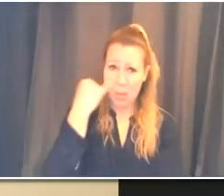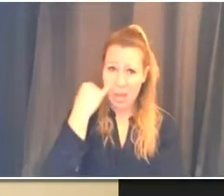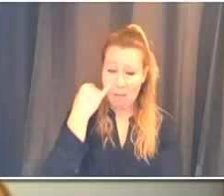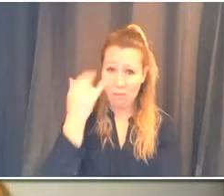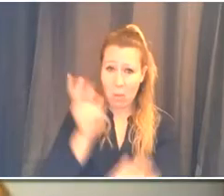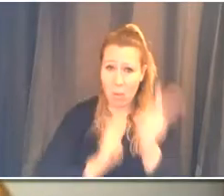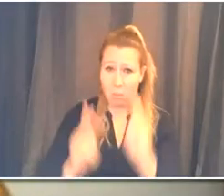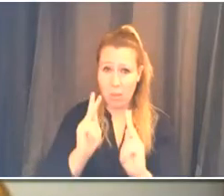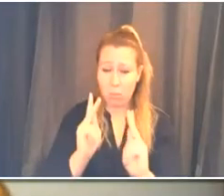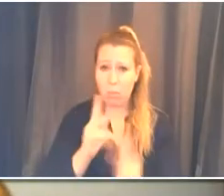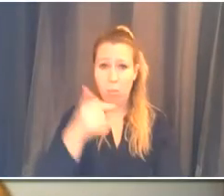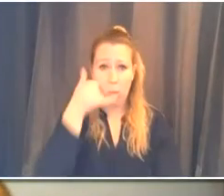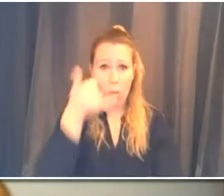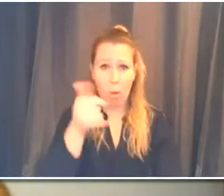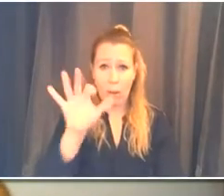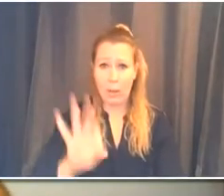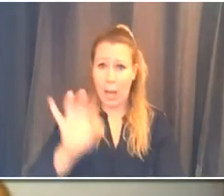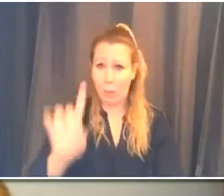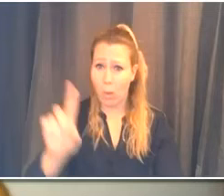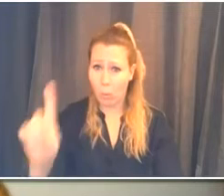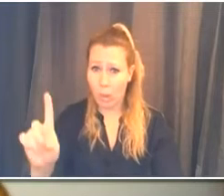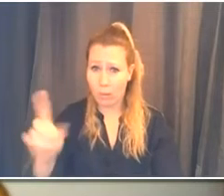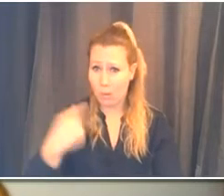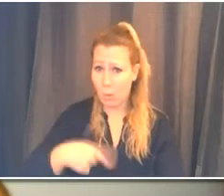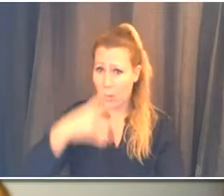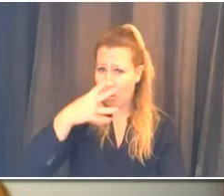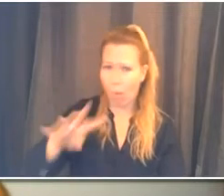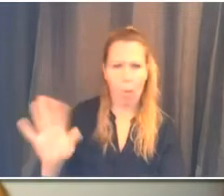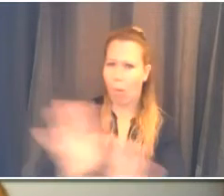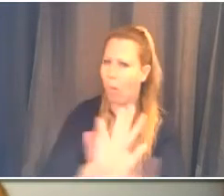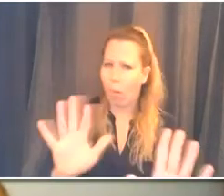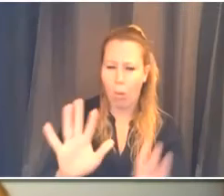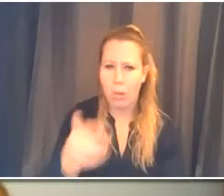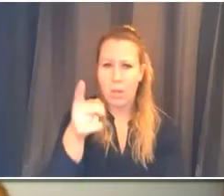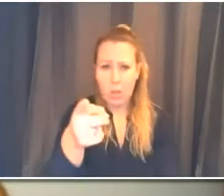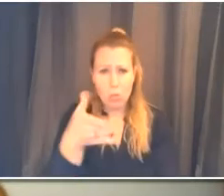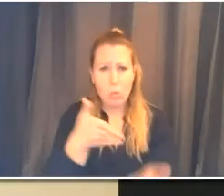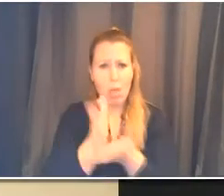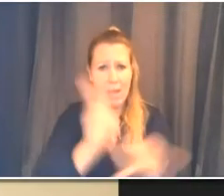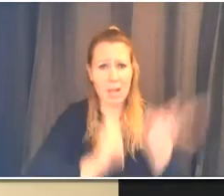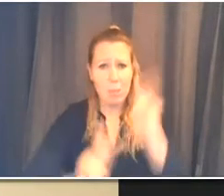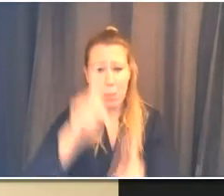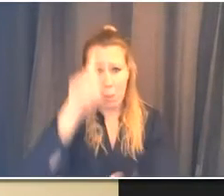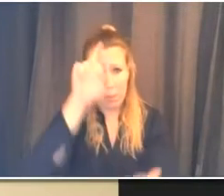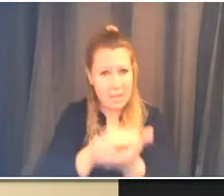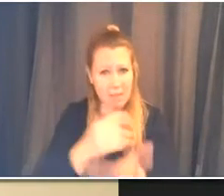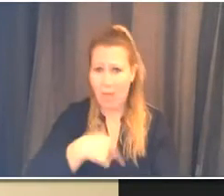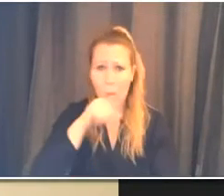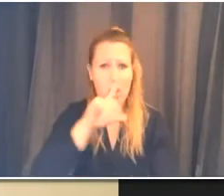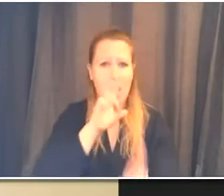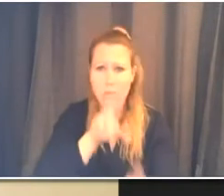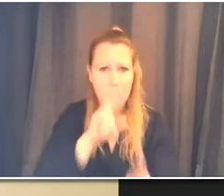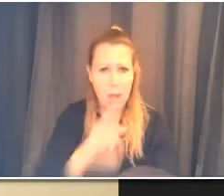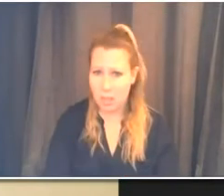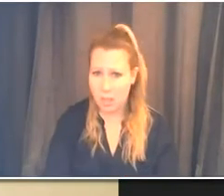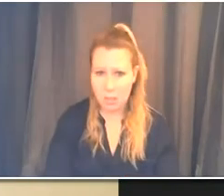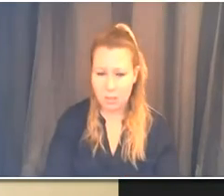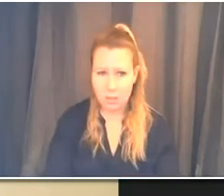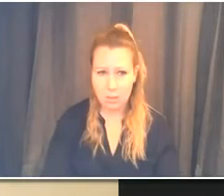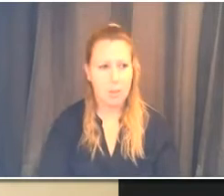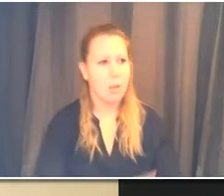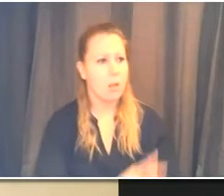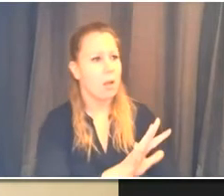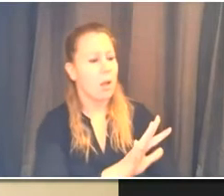early we keep going in a circle the chief answer that question do it as right on no I want you to answer that question or text